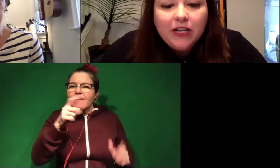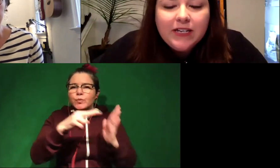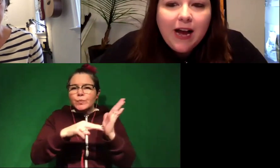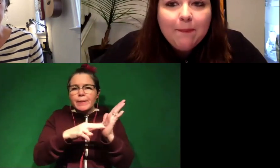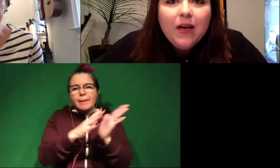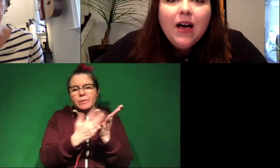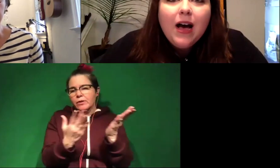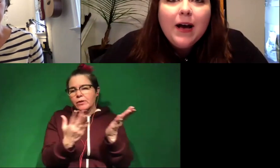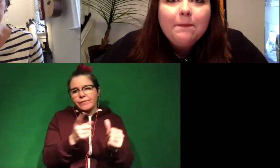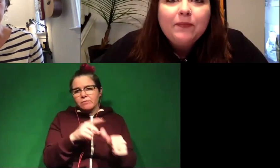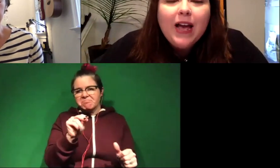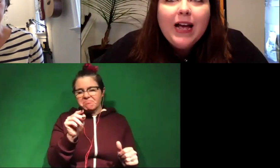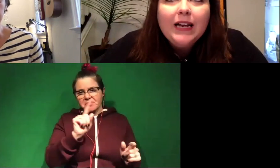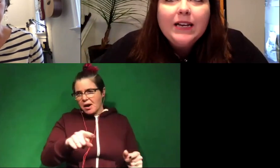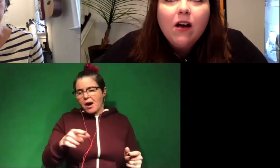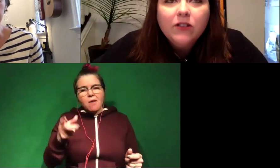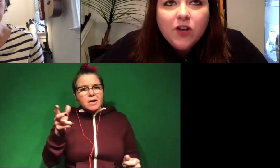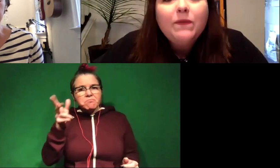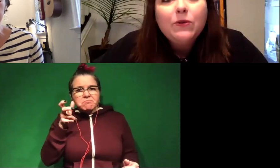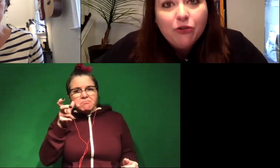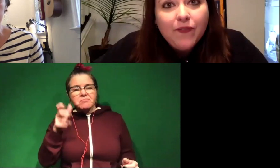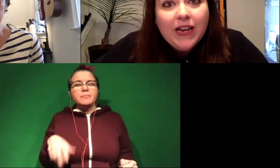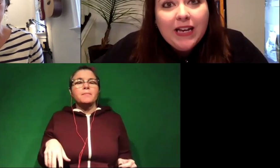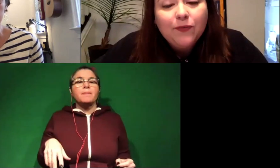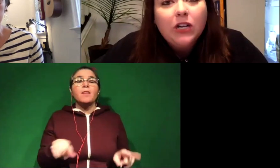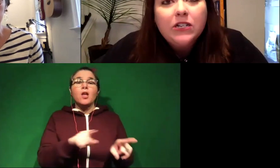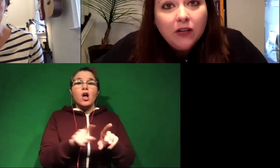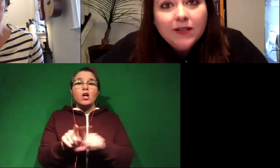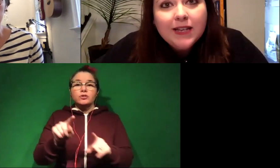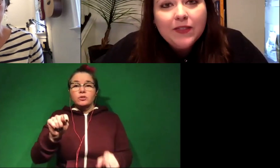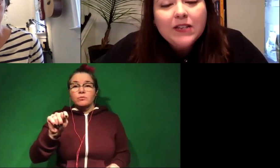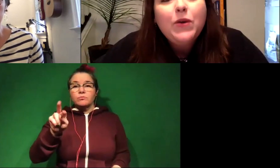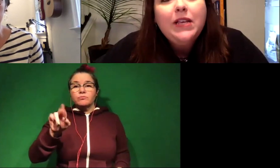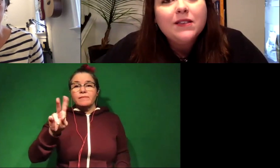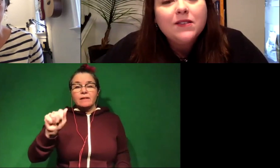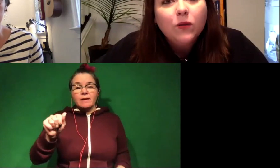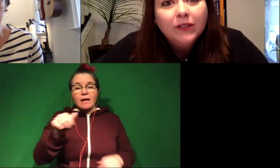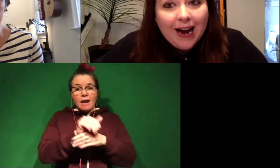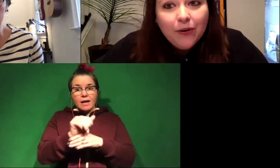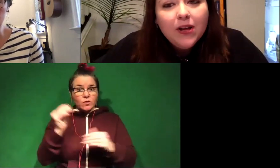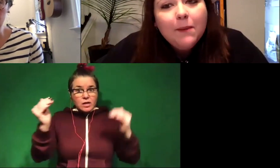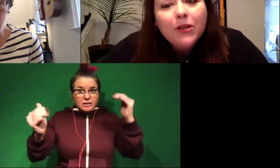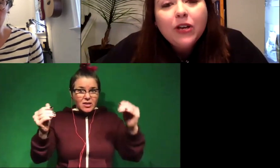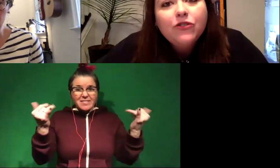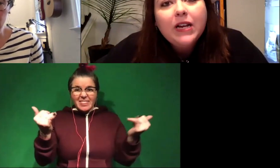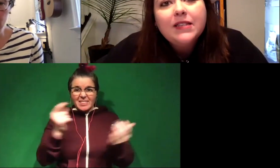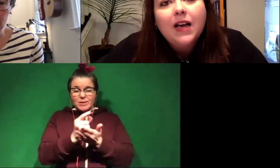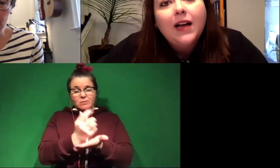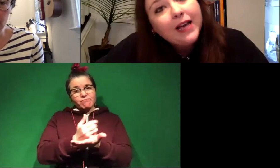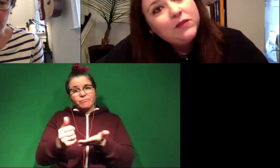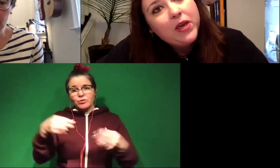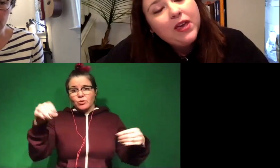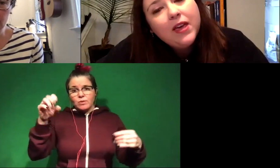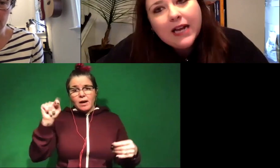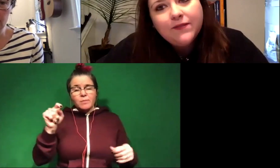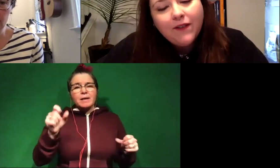be a good time. And also we've been doing trivia nights for adults. This week's is sold out, but you can join us